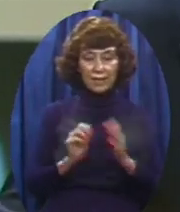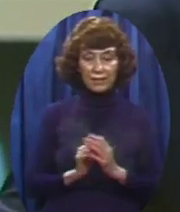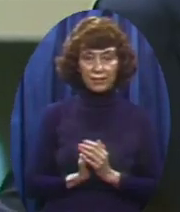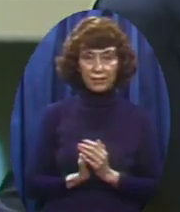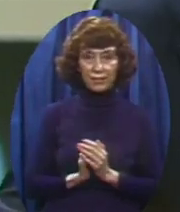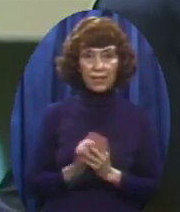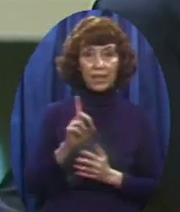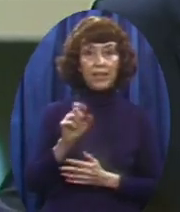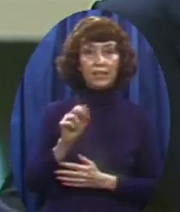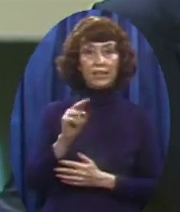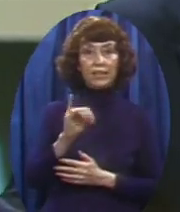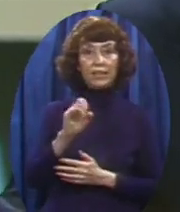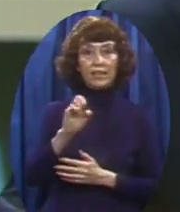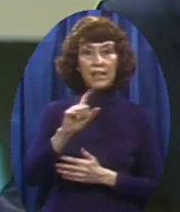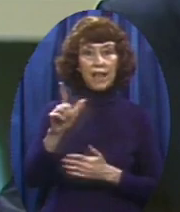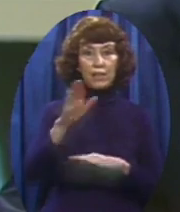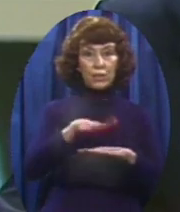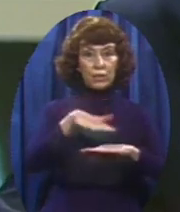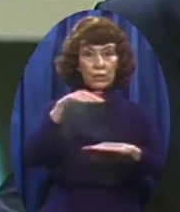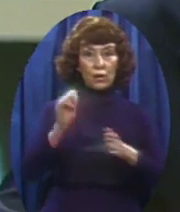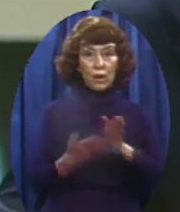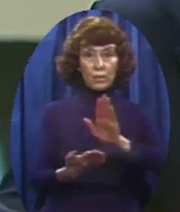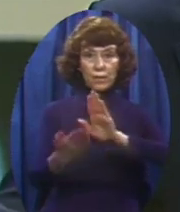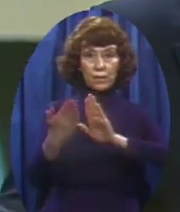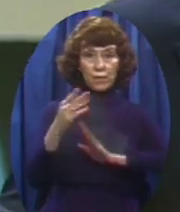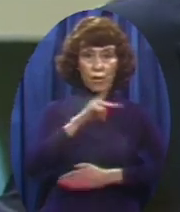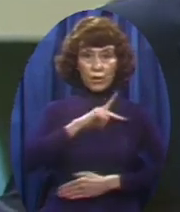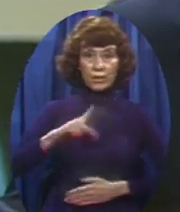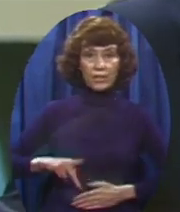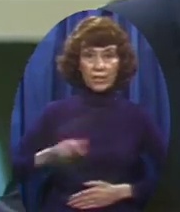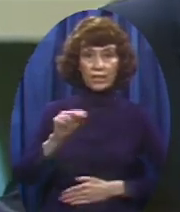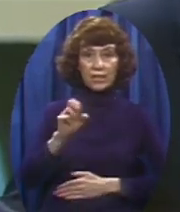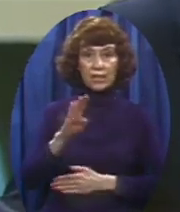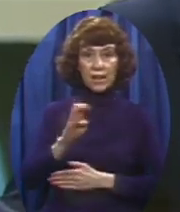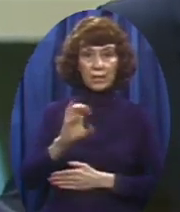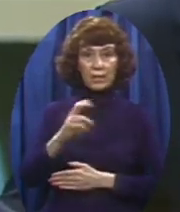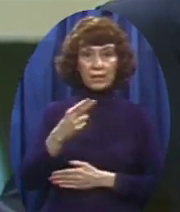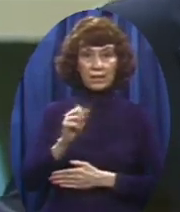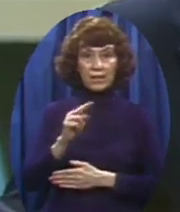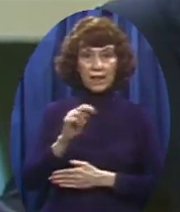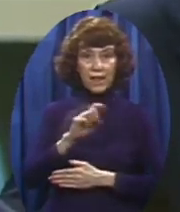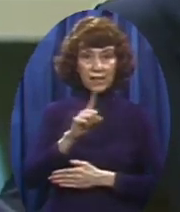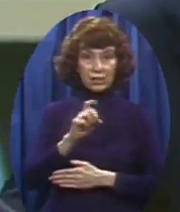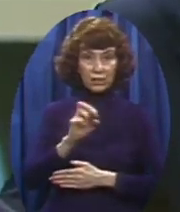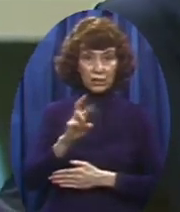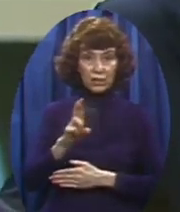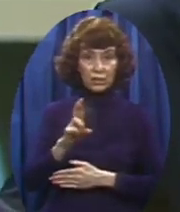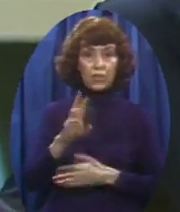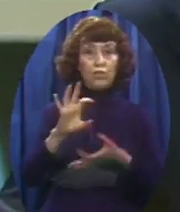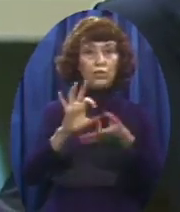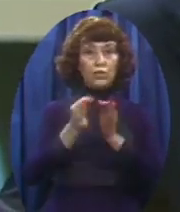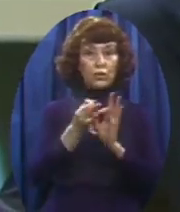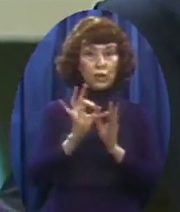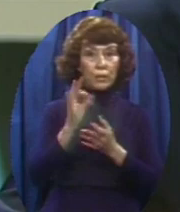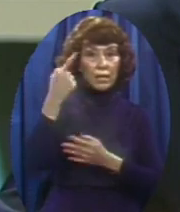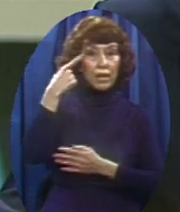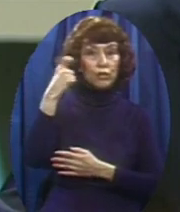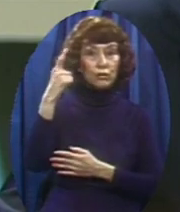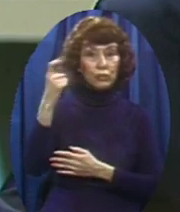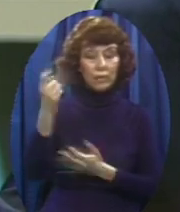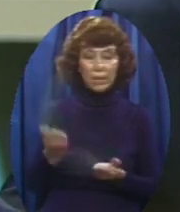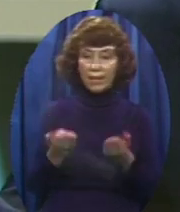Daniel was called before King Nebuchadnezzar to interpret a dream and then give its interpretation, its